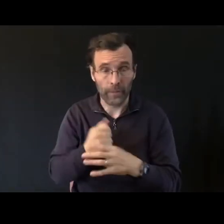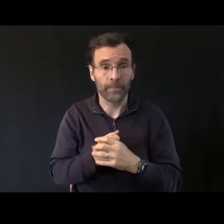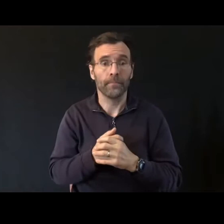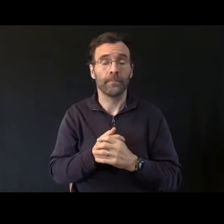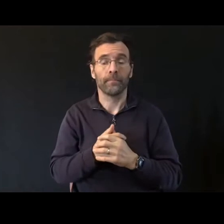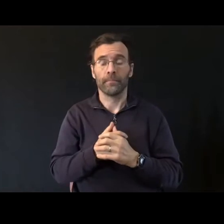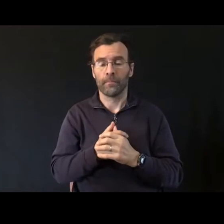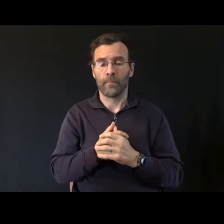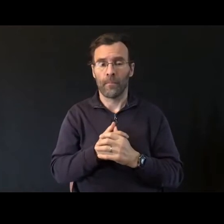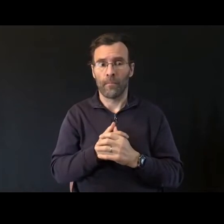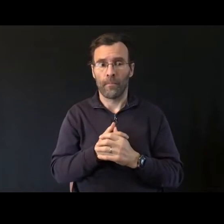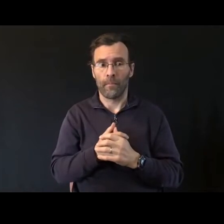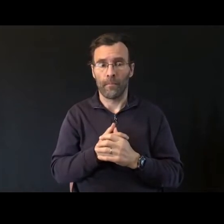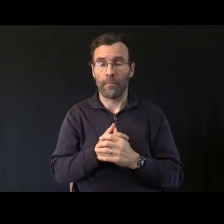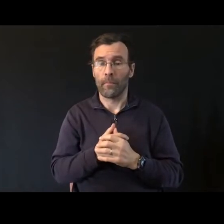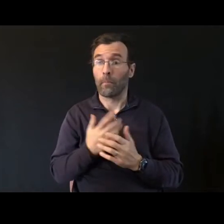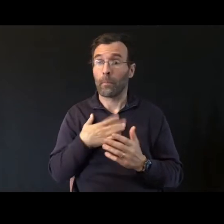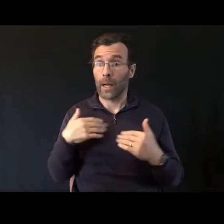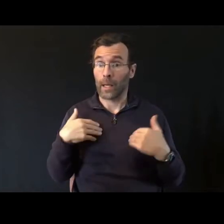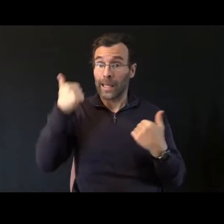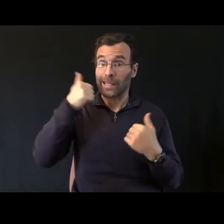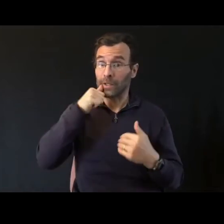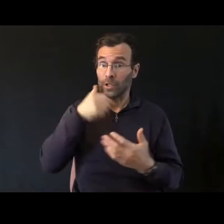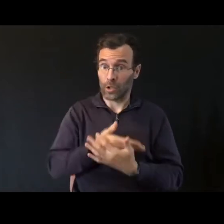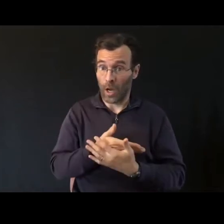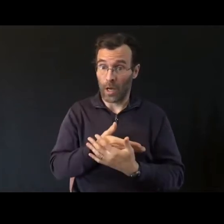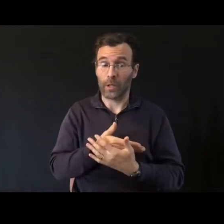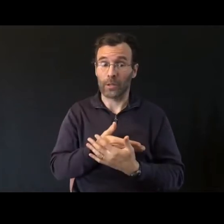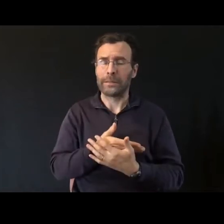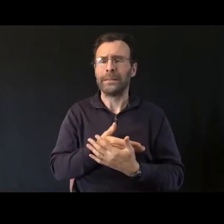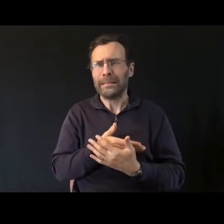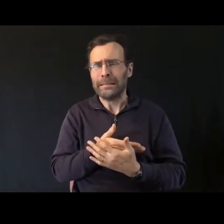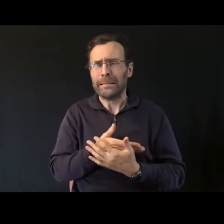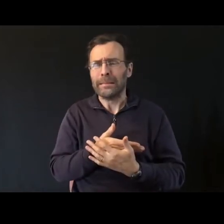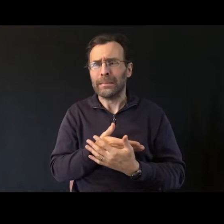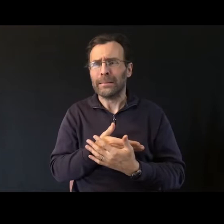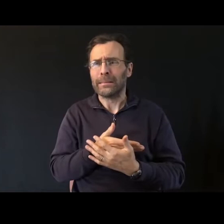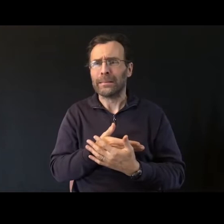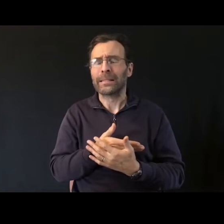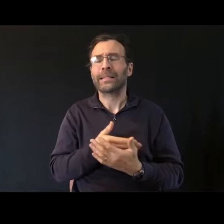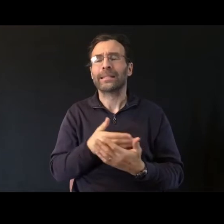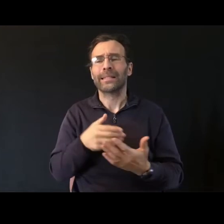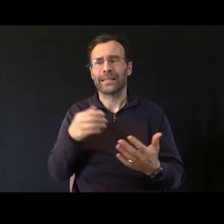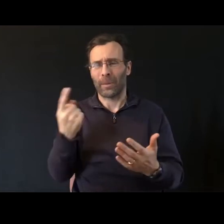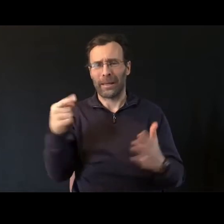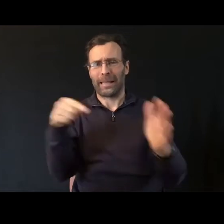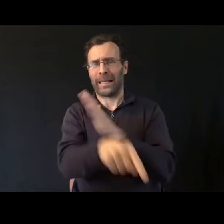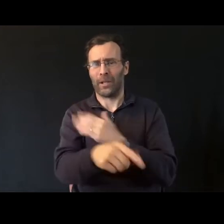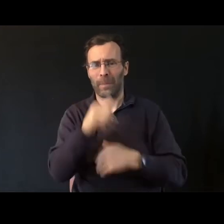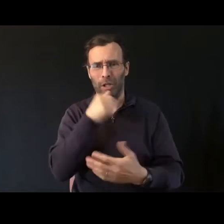my youngest daughter was tragically killed, and she had 2